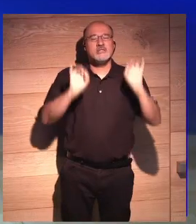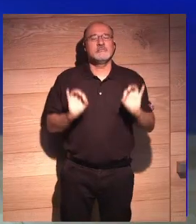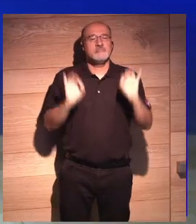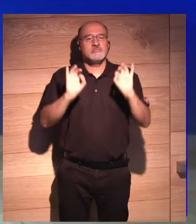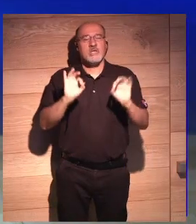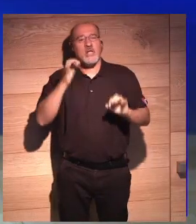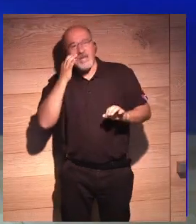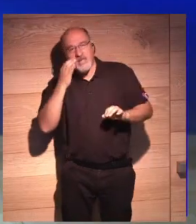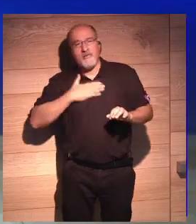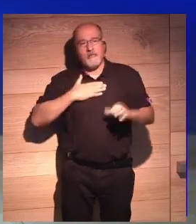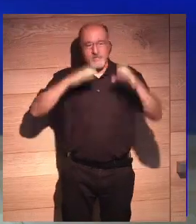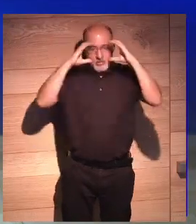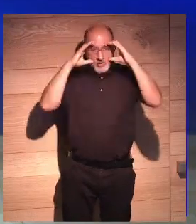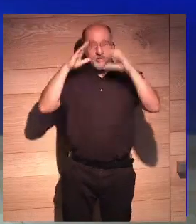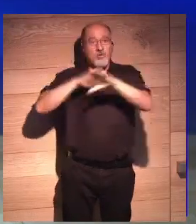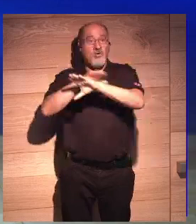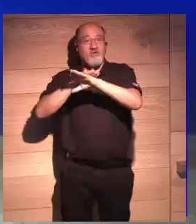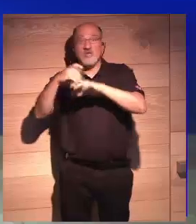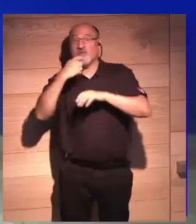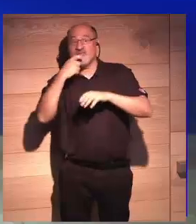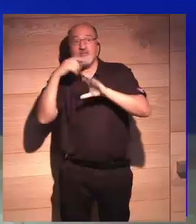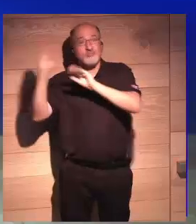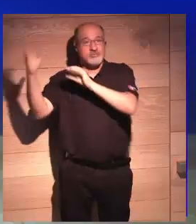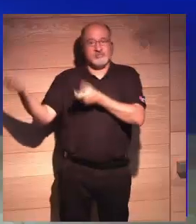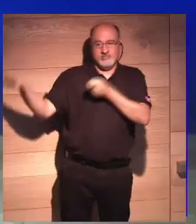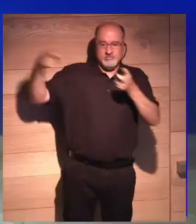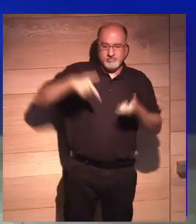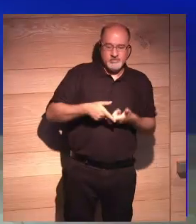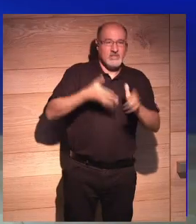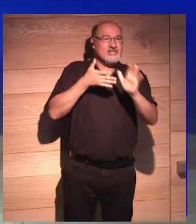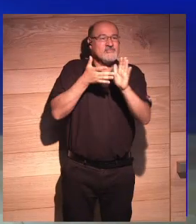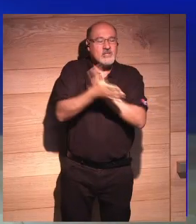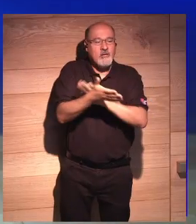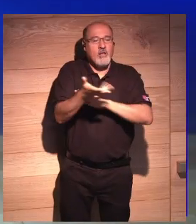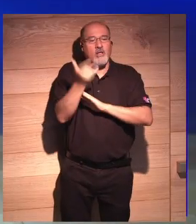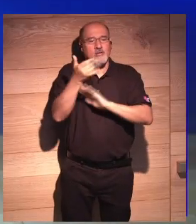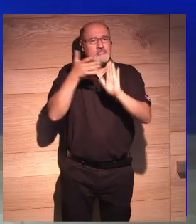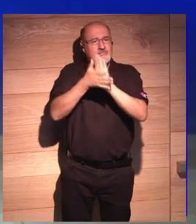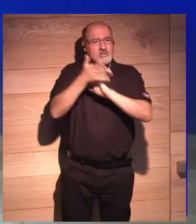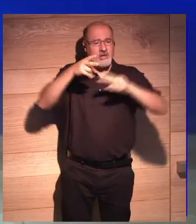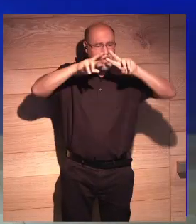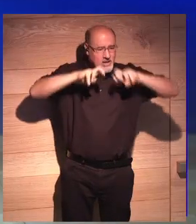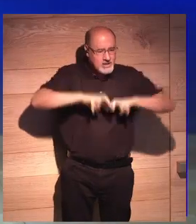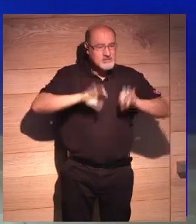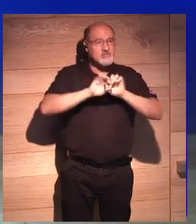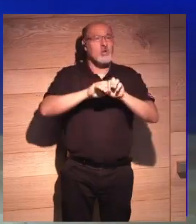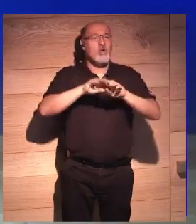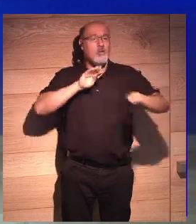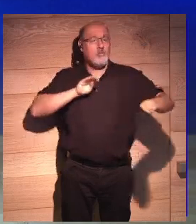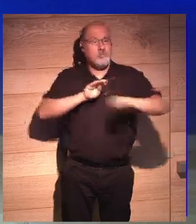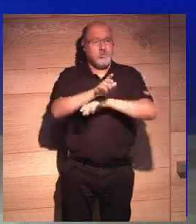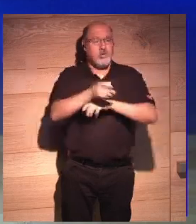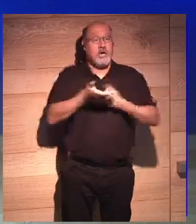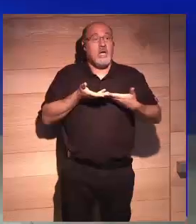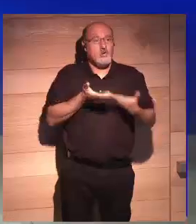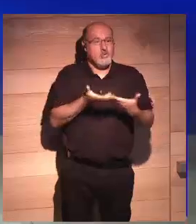a brief introduction. He is a consultant in the UK government, and he's going to talk about the new